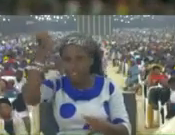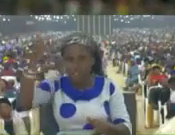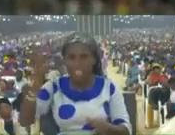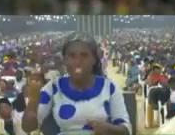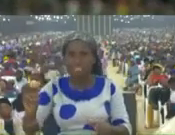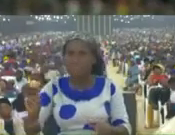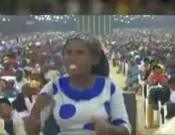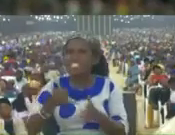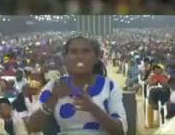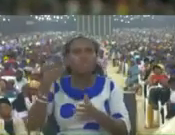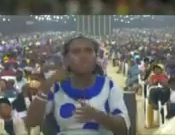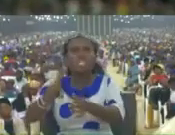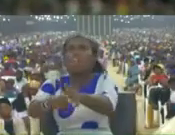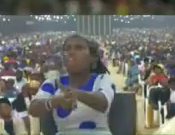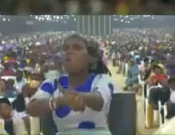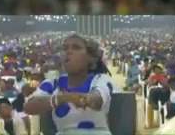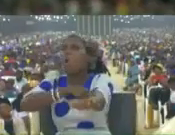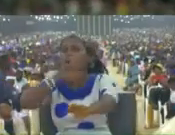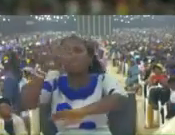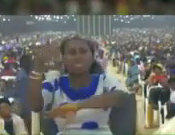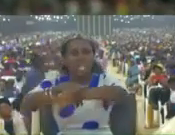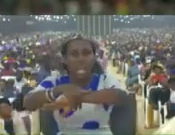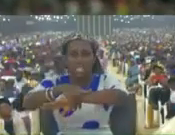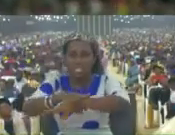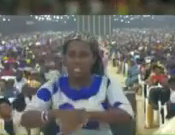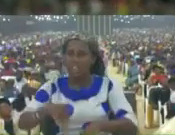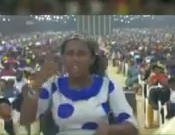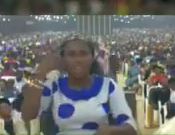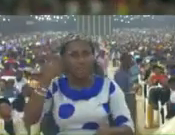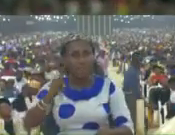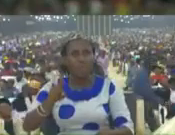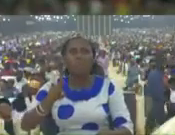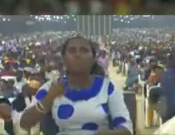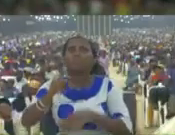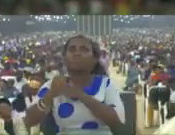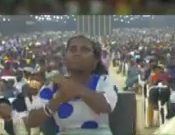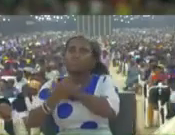long night for Joseph.